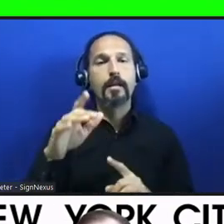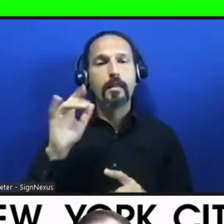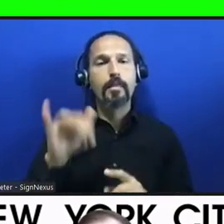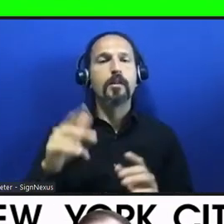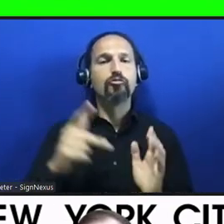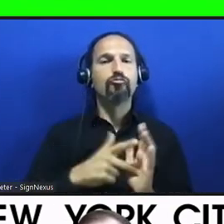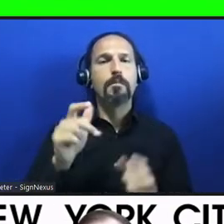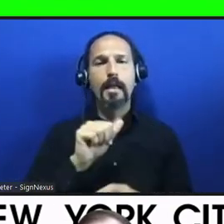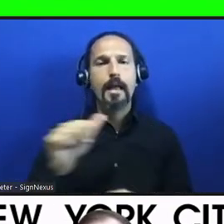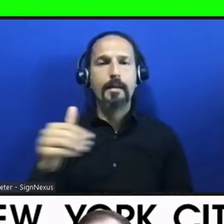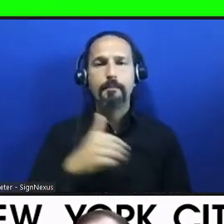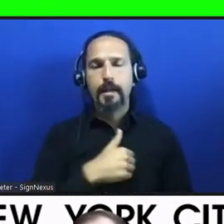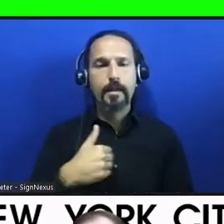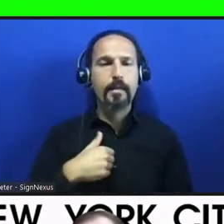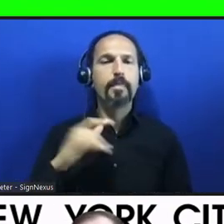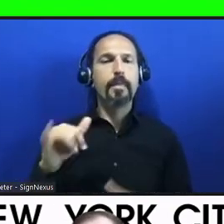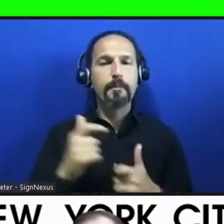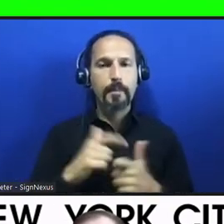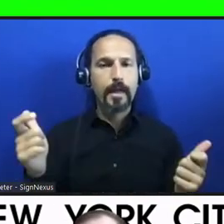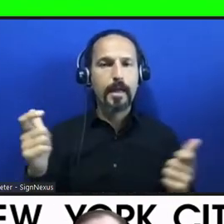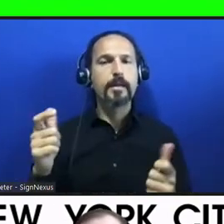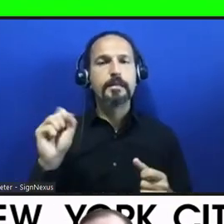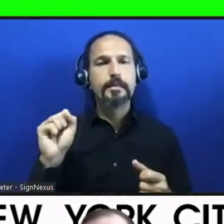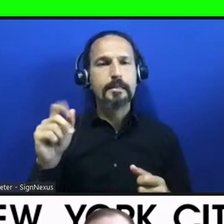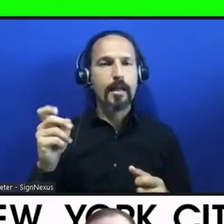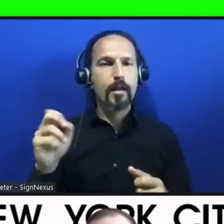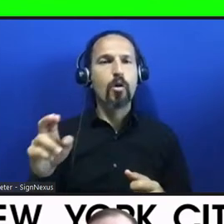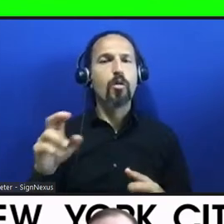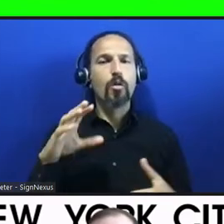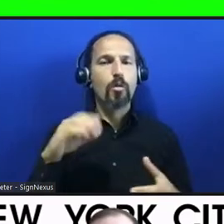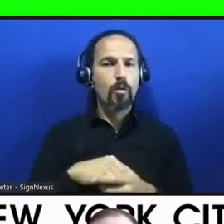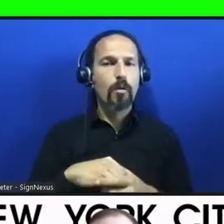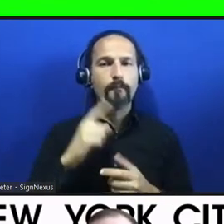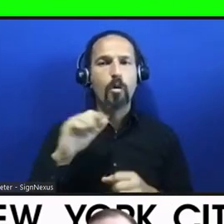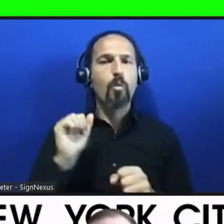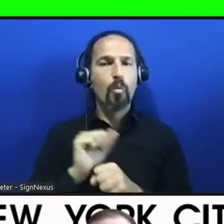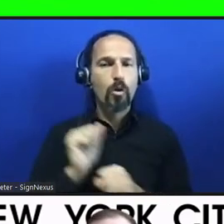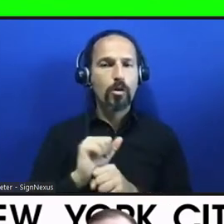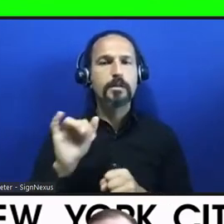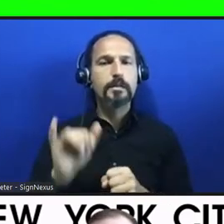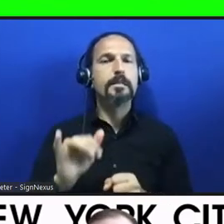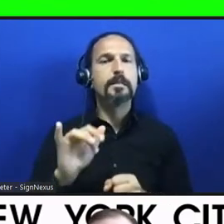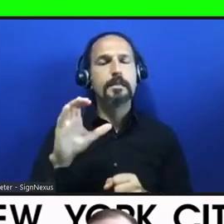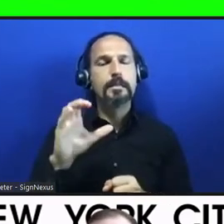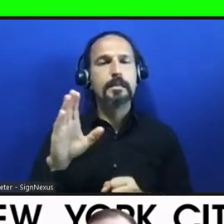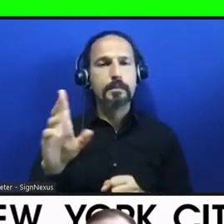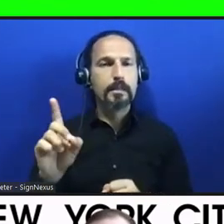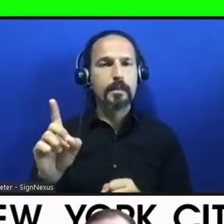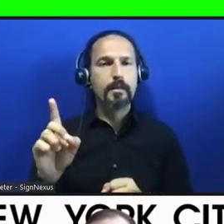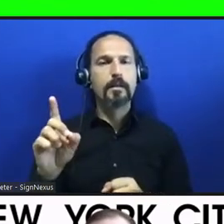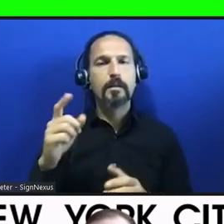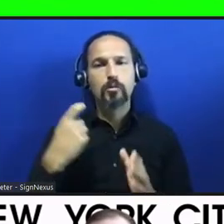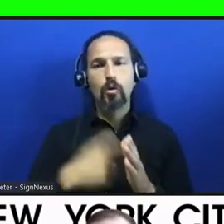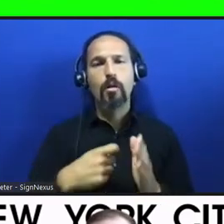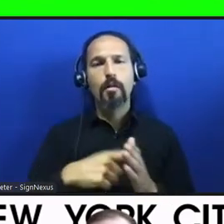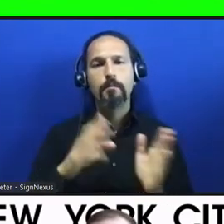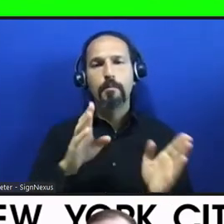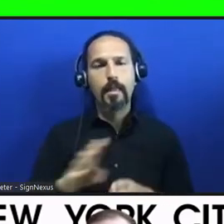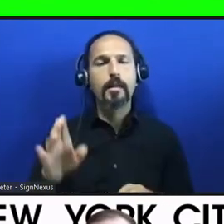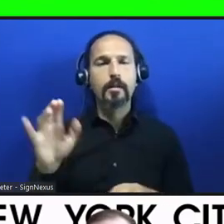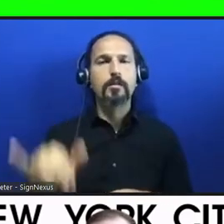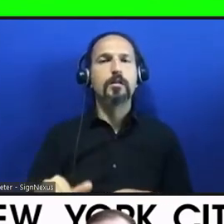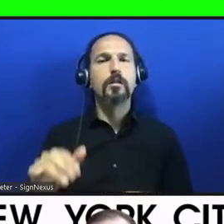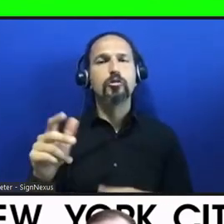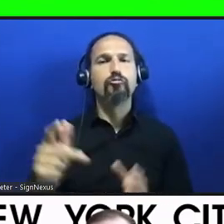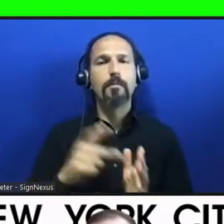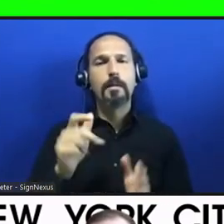AAA members as a significant stakeholder in the implementation of a workable Central business district polling plan Triple A Northeast